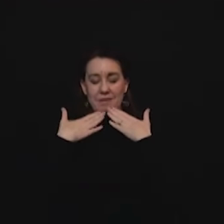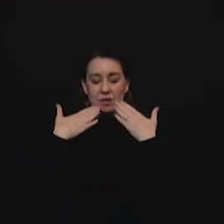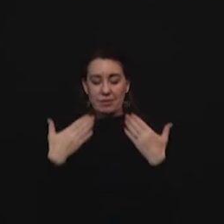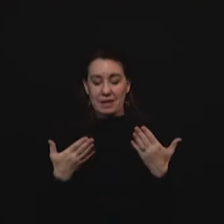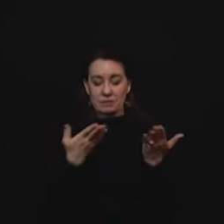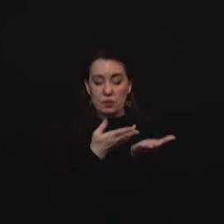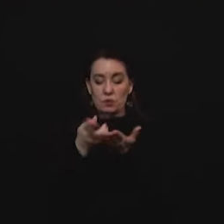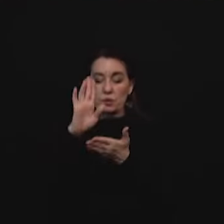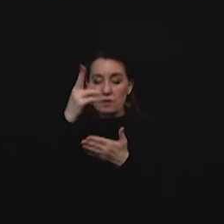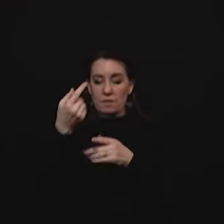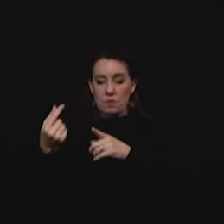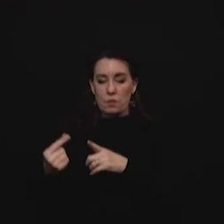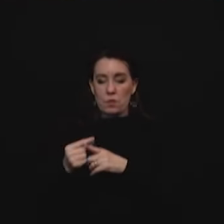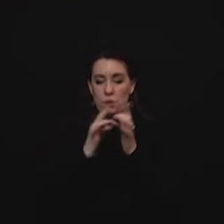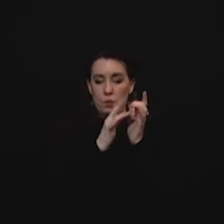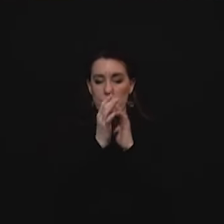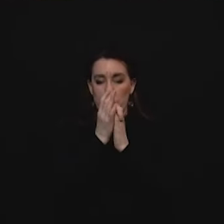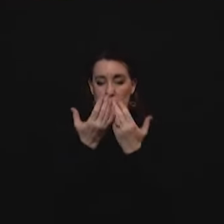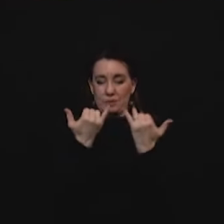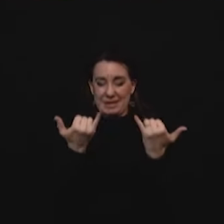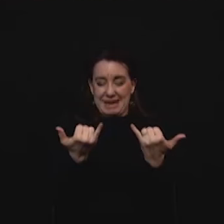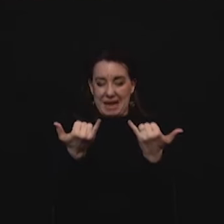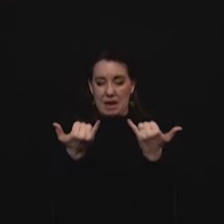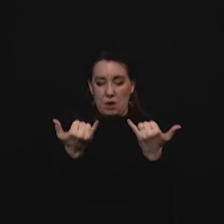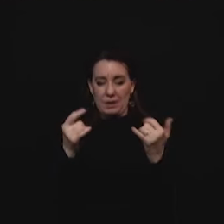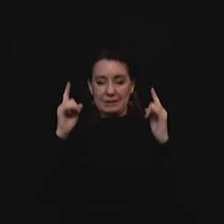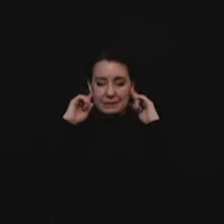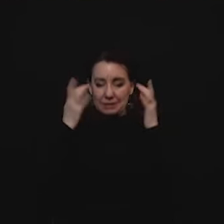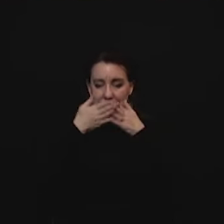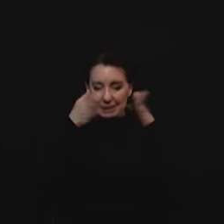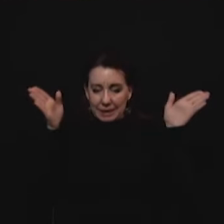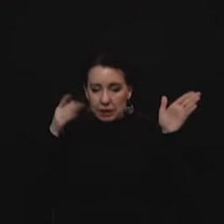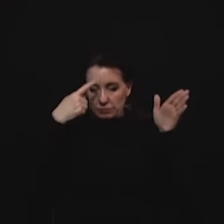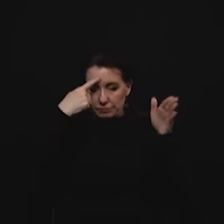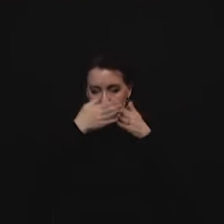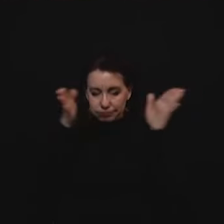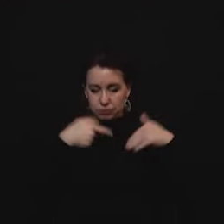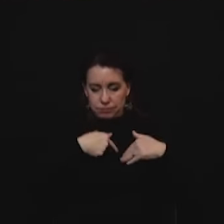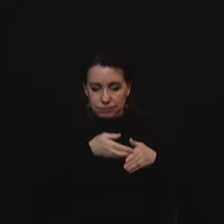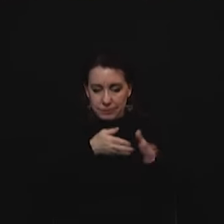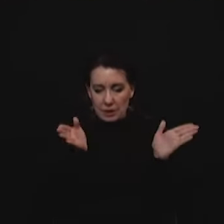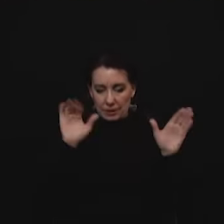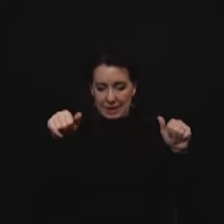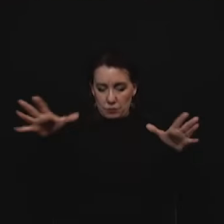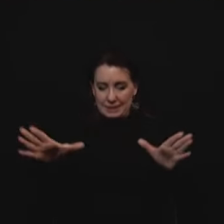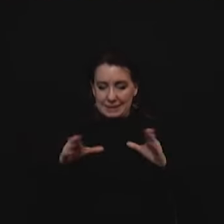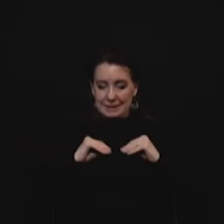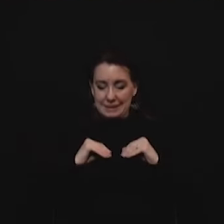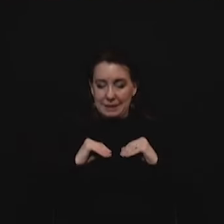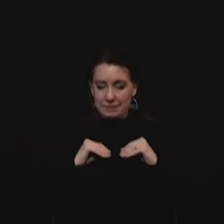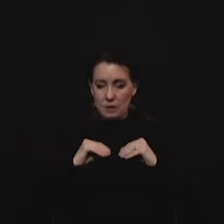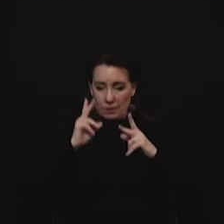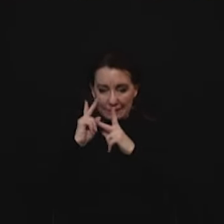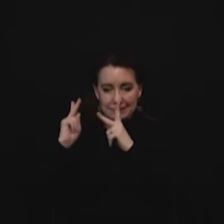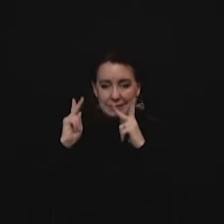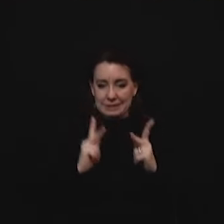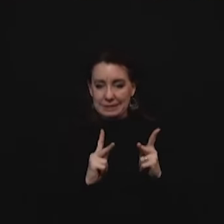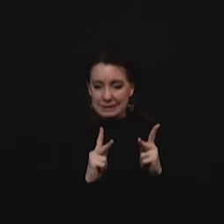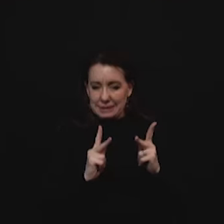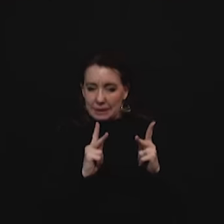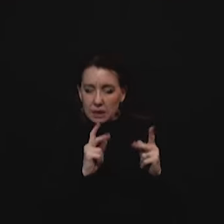for the truth of your word. Now we ask that you give us ears to hear and hearts to receive, Lord. Open our eyes to where we have been blind,